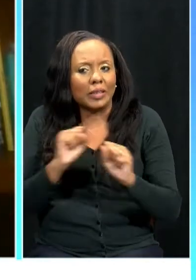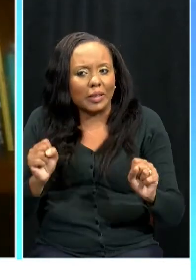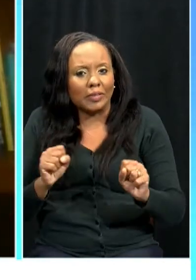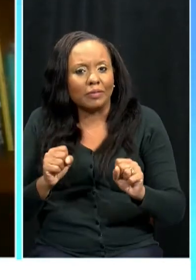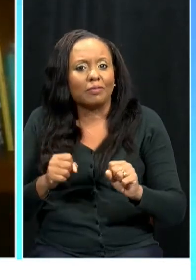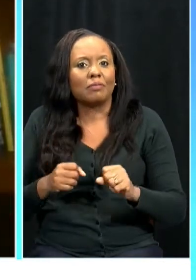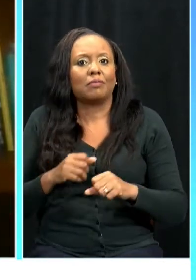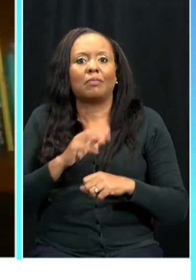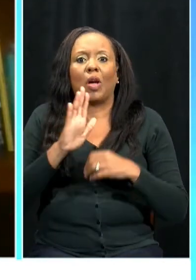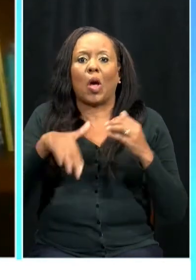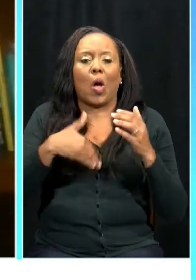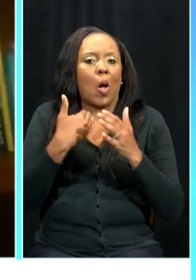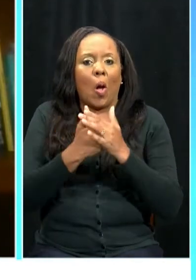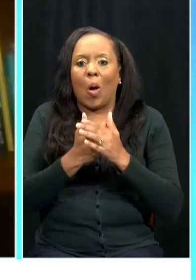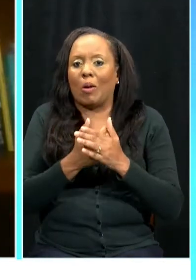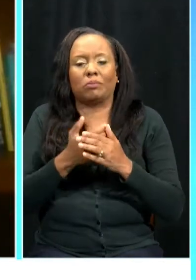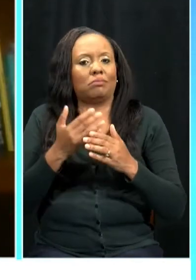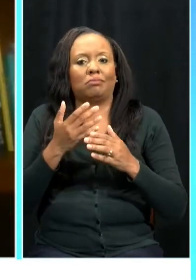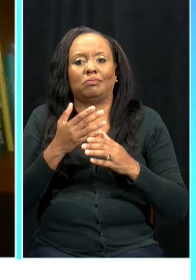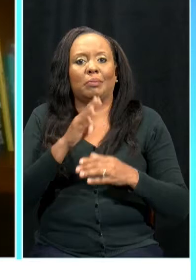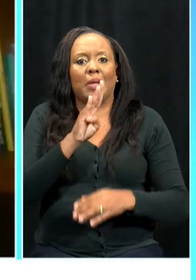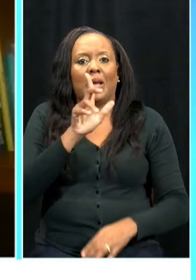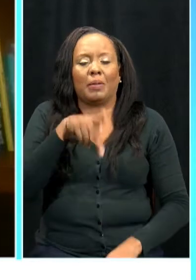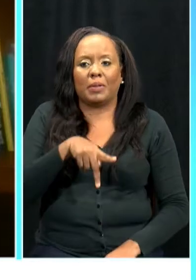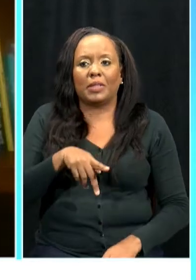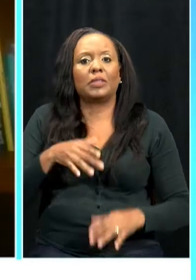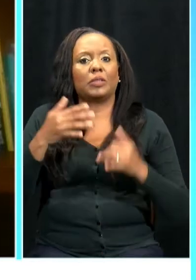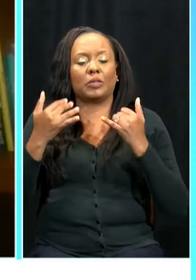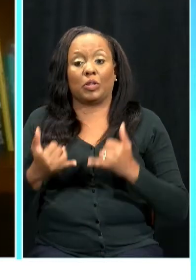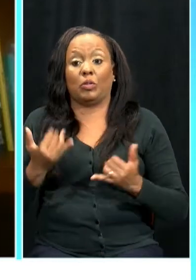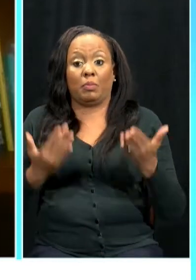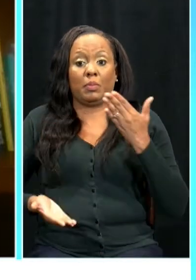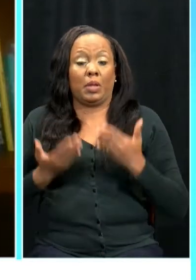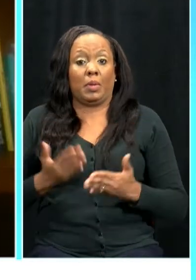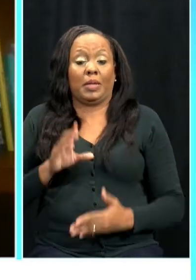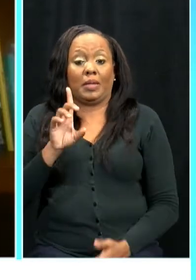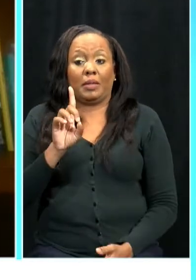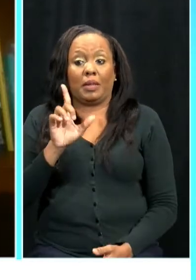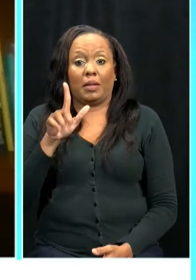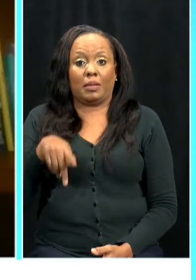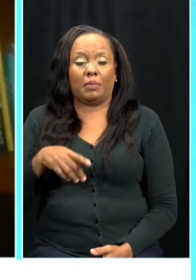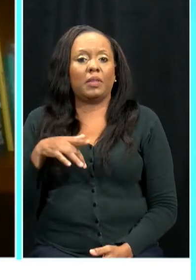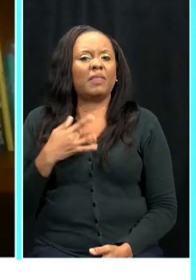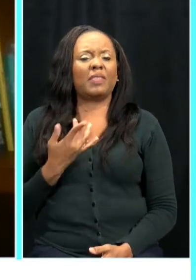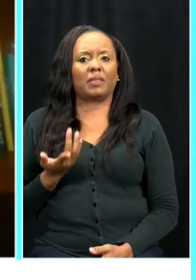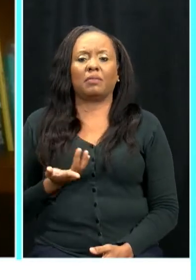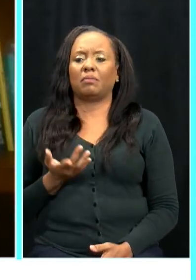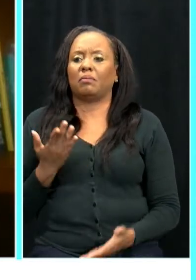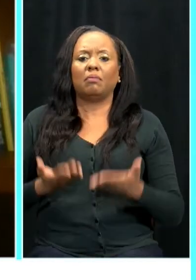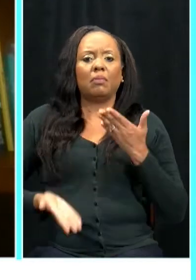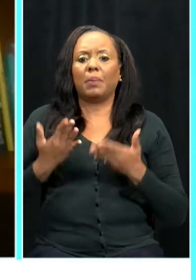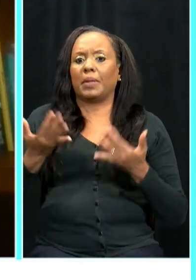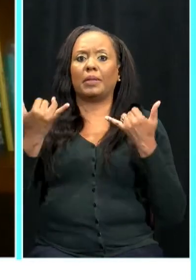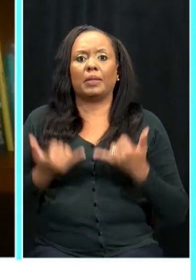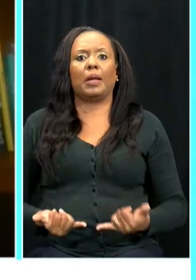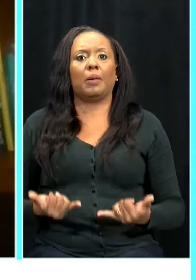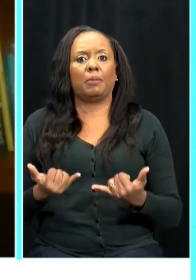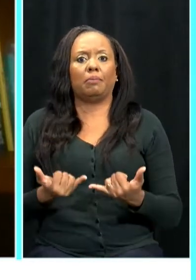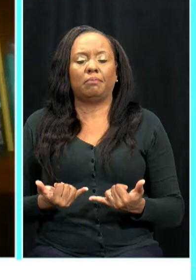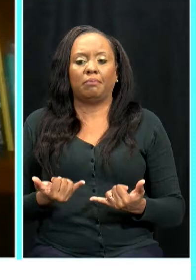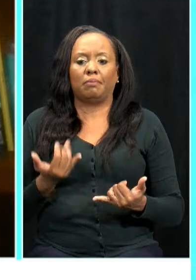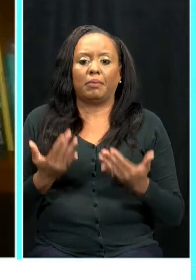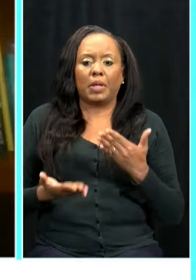some semblance of normalcy in the Parliament of Barbados. But plus the COVID factor. So you have the COVID factor